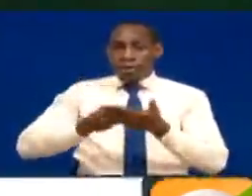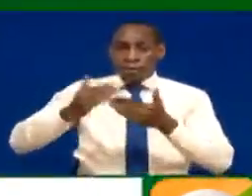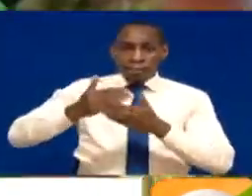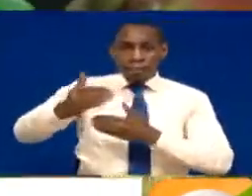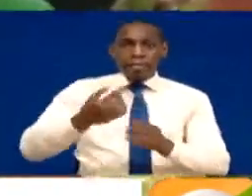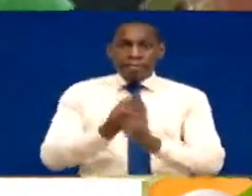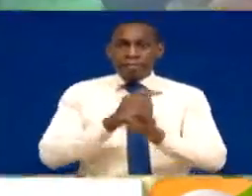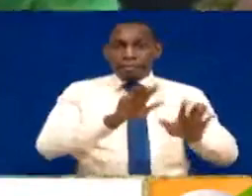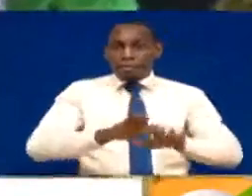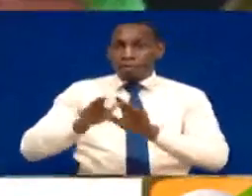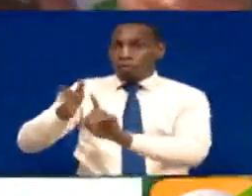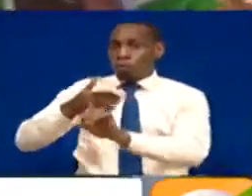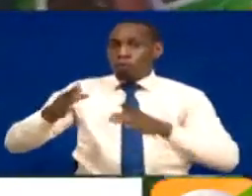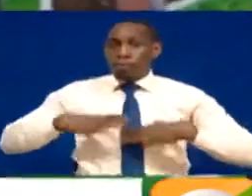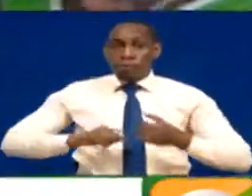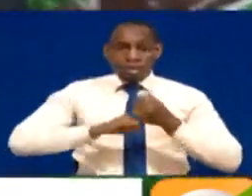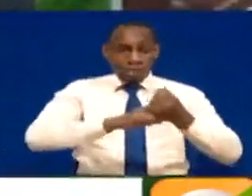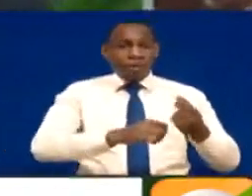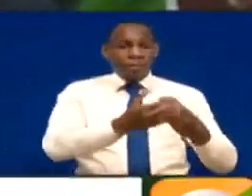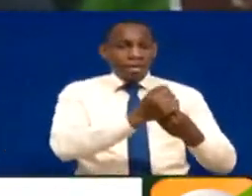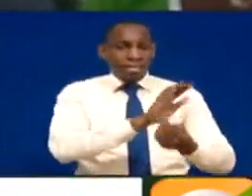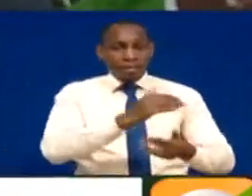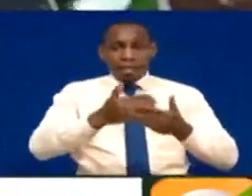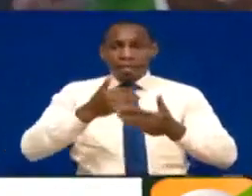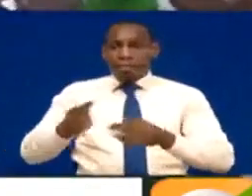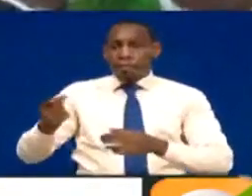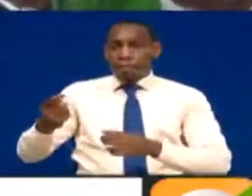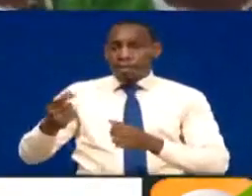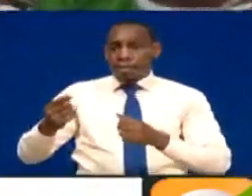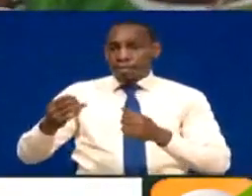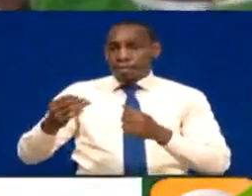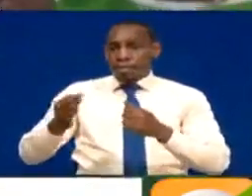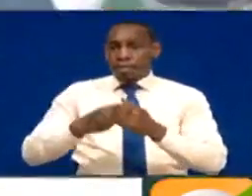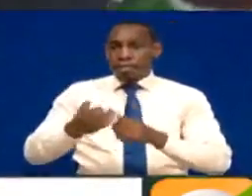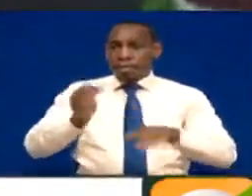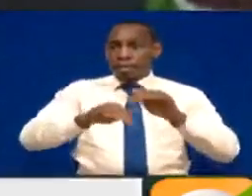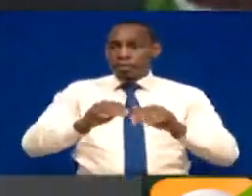rallies to rally residents behind their partnership ahead of the August polls.